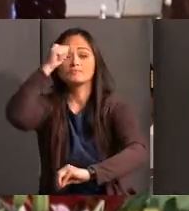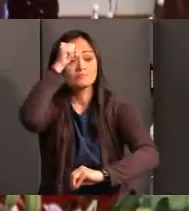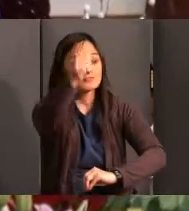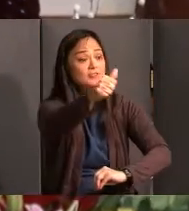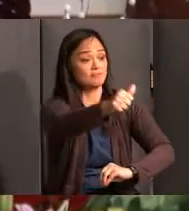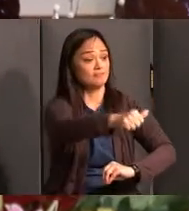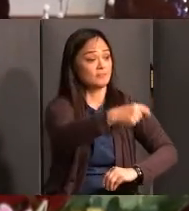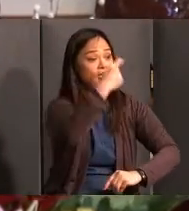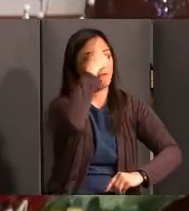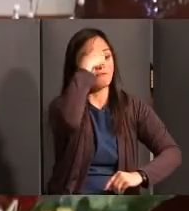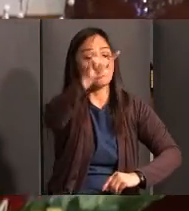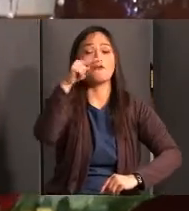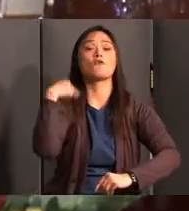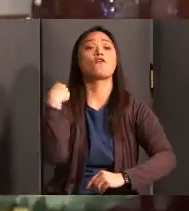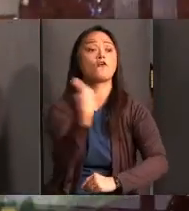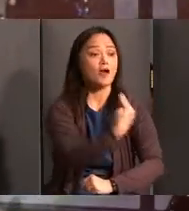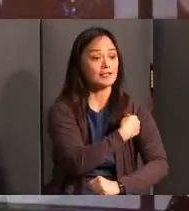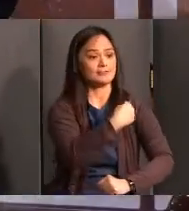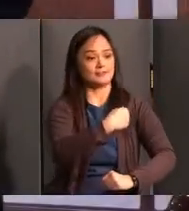For us.